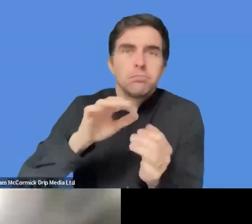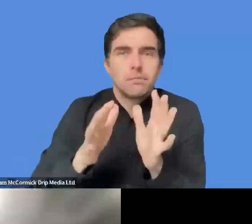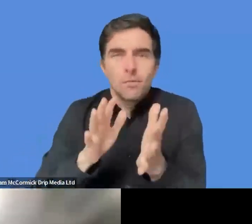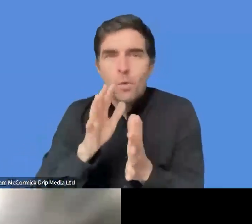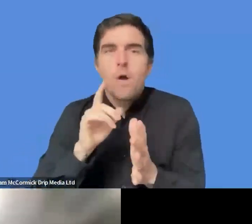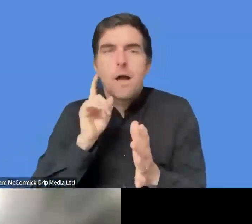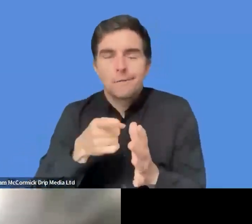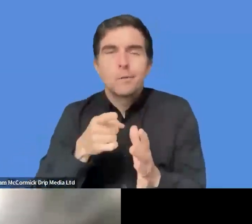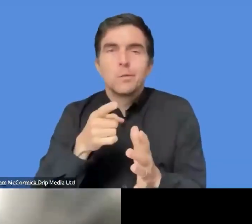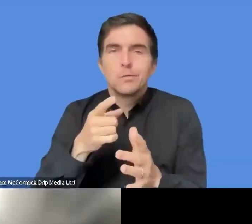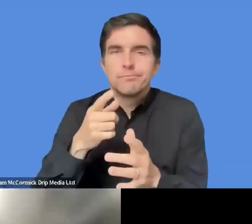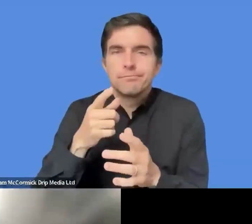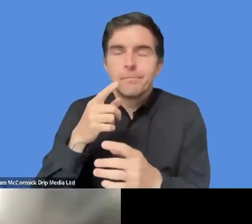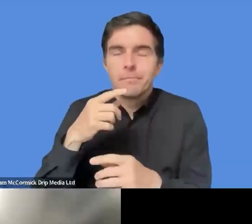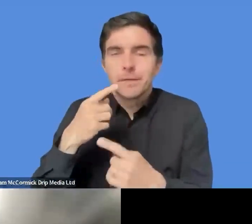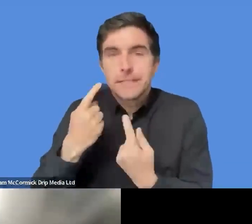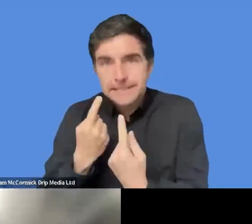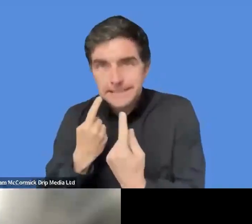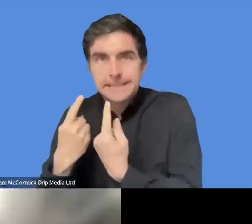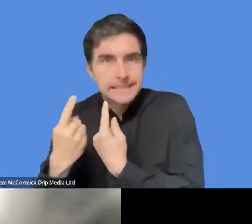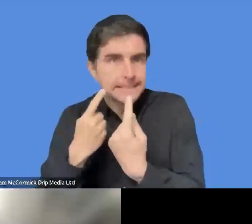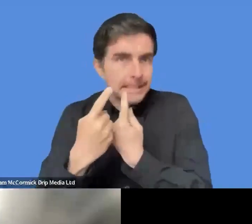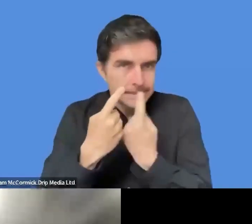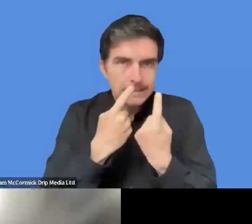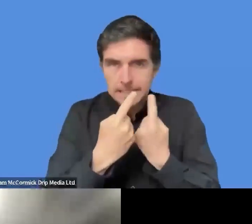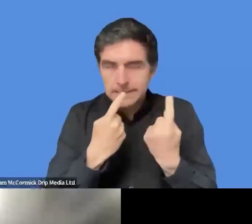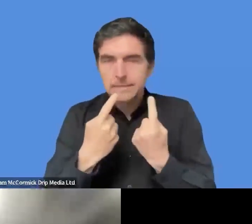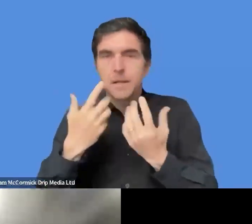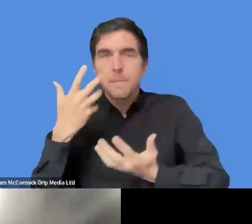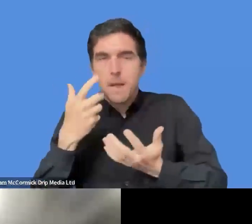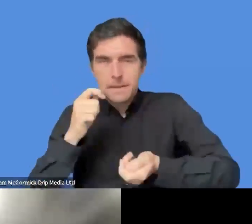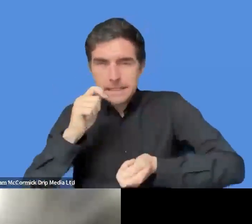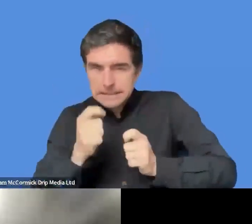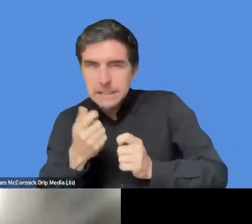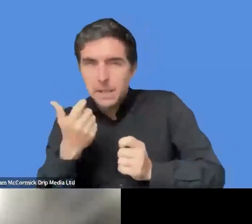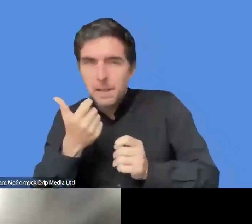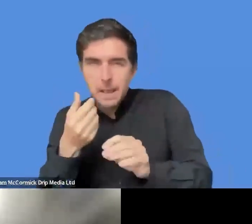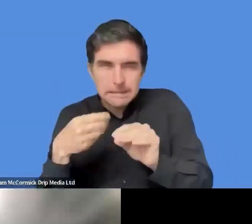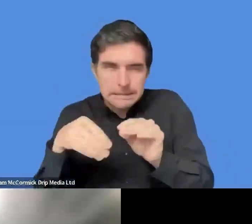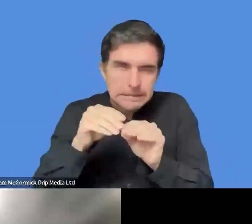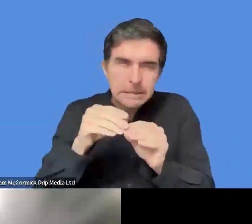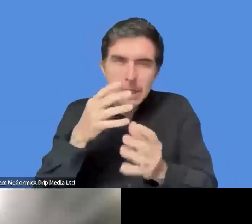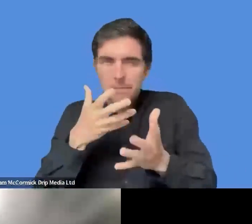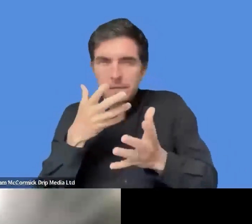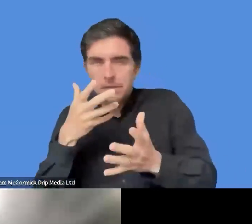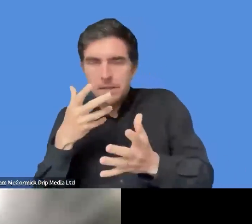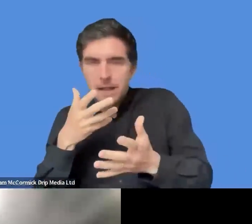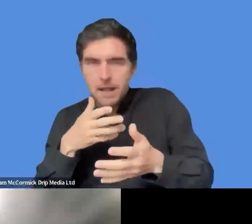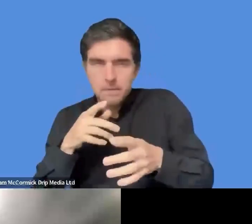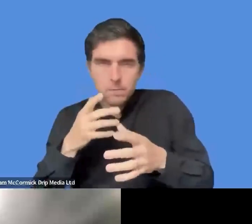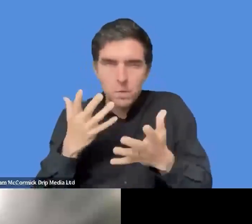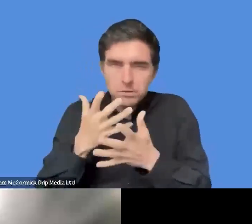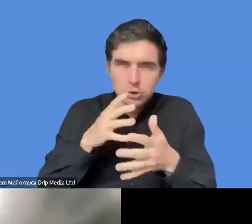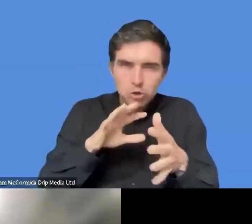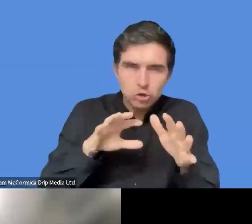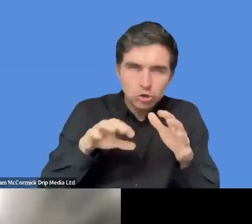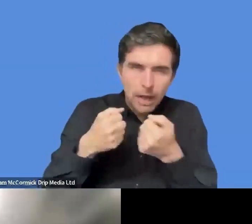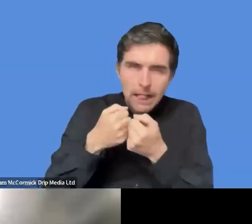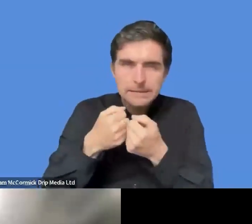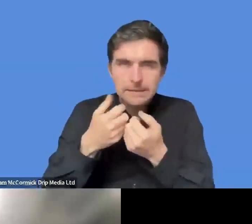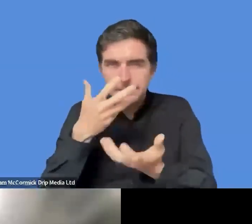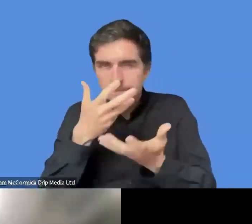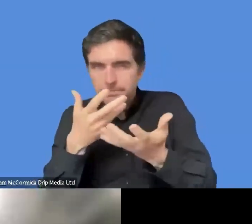so that they're even able to pick up on what challenges we have and also advocate for us. So those come in usually on